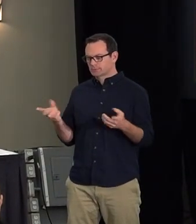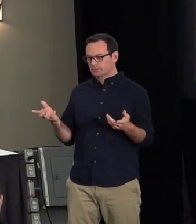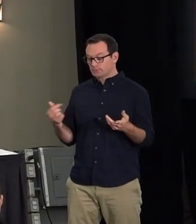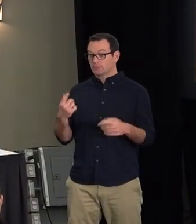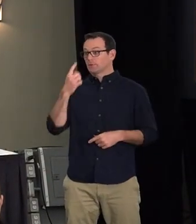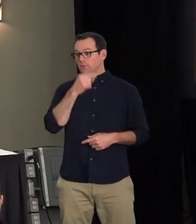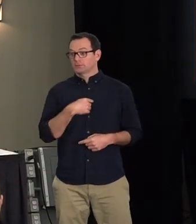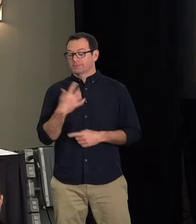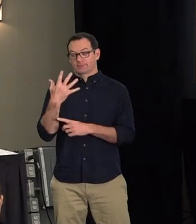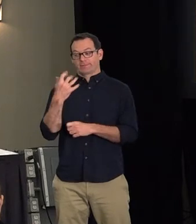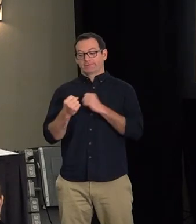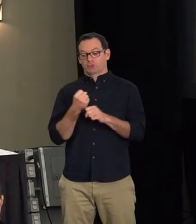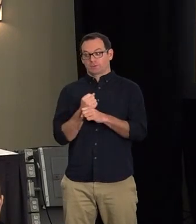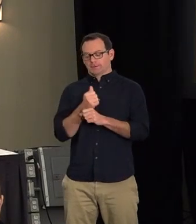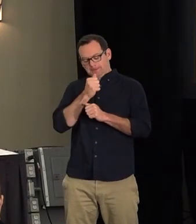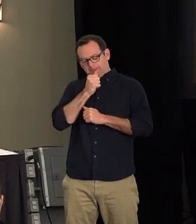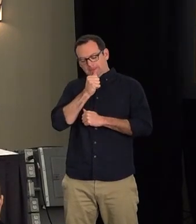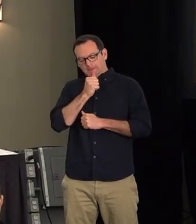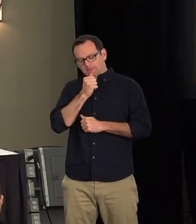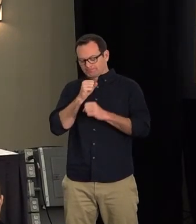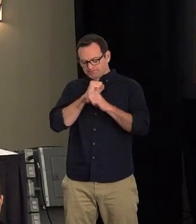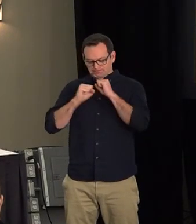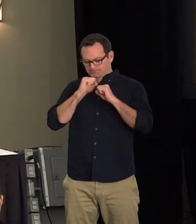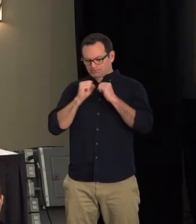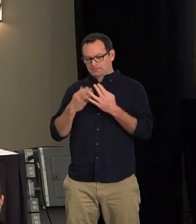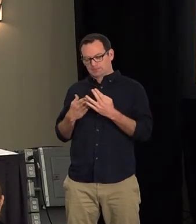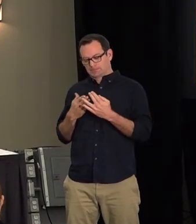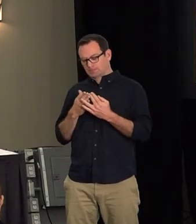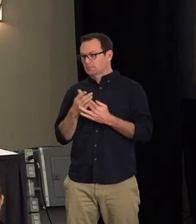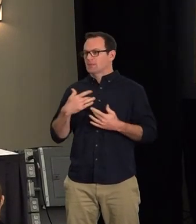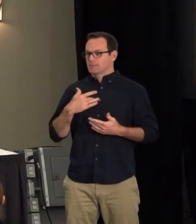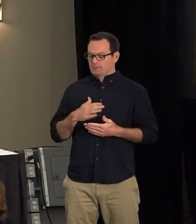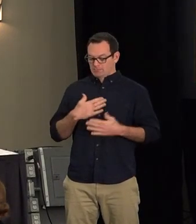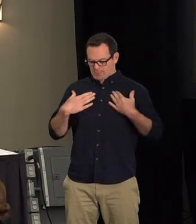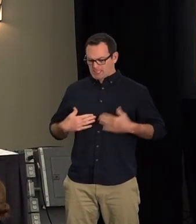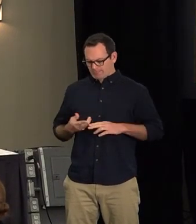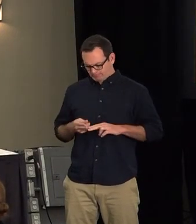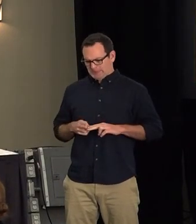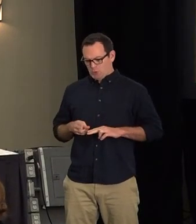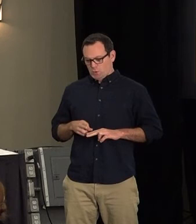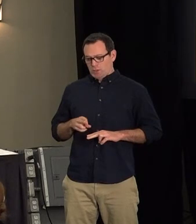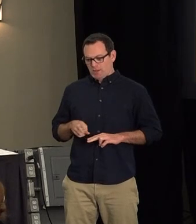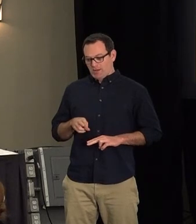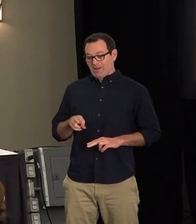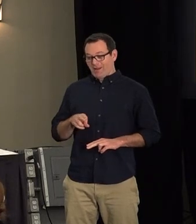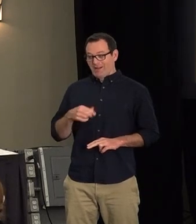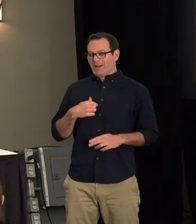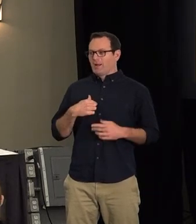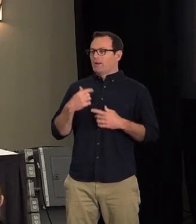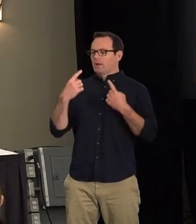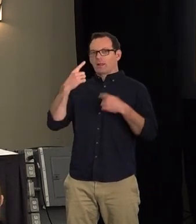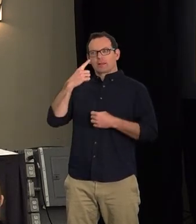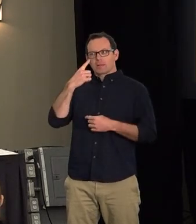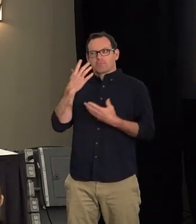5 years, but I have slowly gotten myself to the capacity where I believe that next